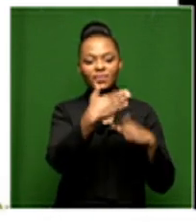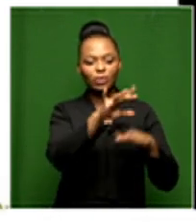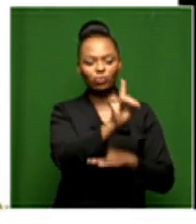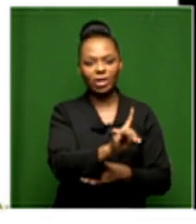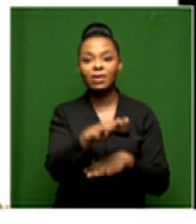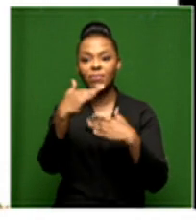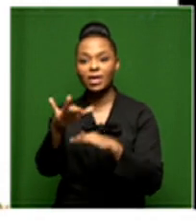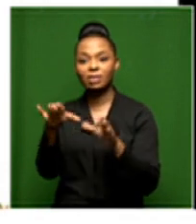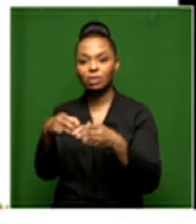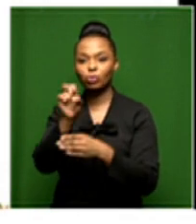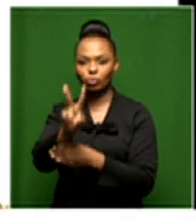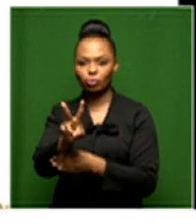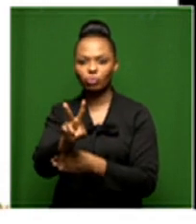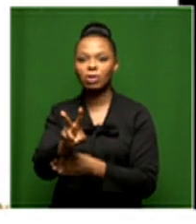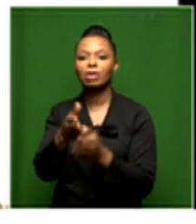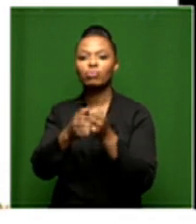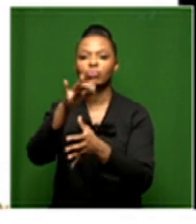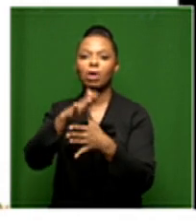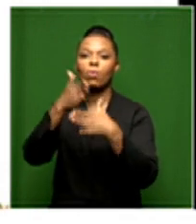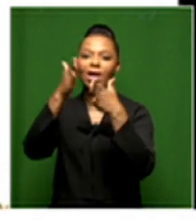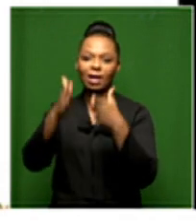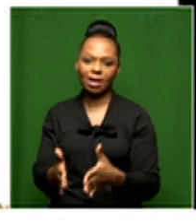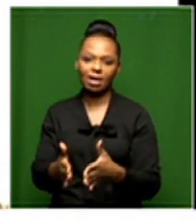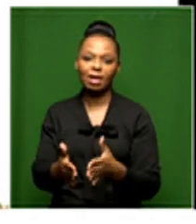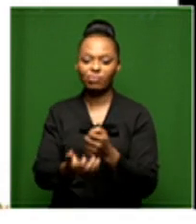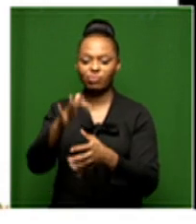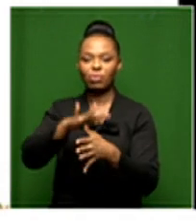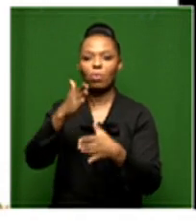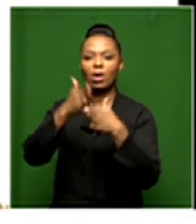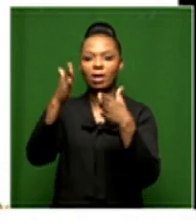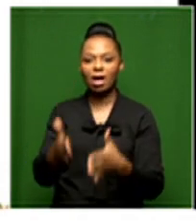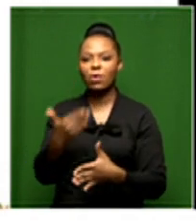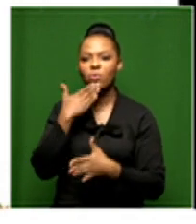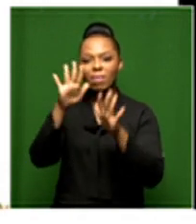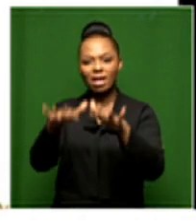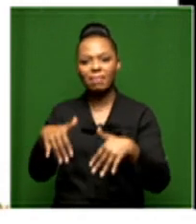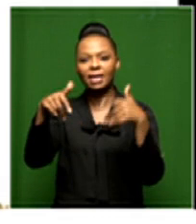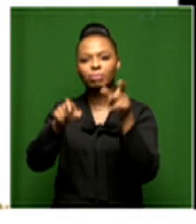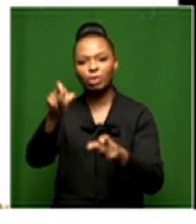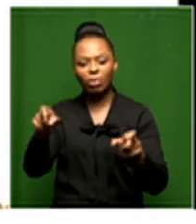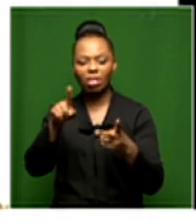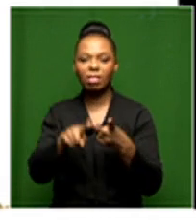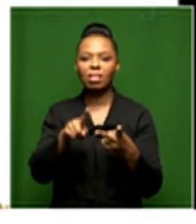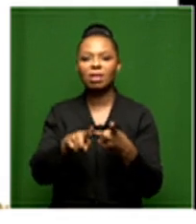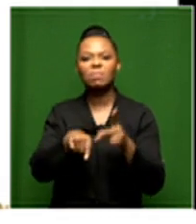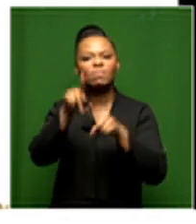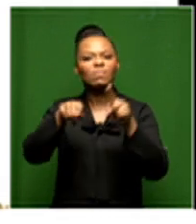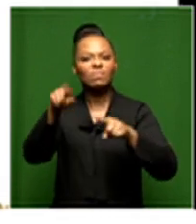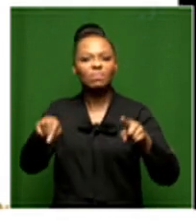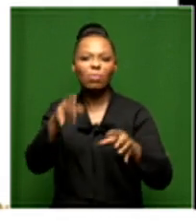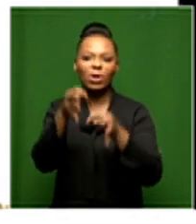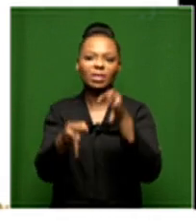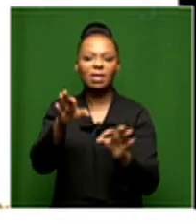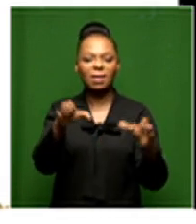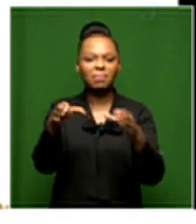of the groupings is essential workers, and within essential workers are parliamentarians, the various